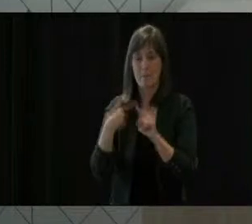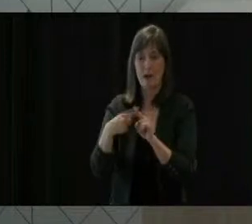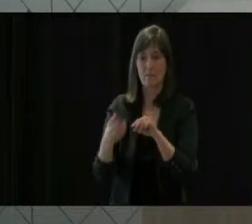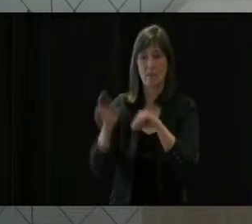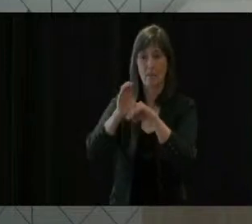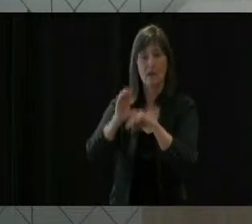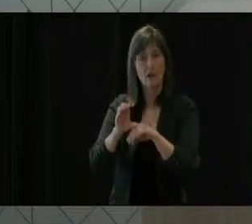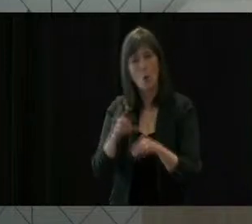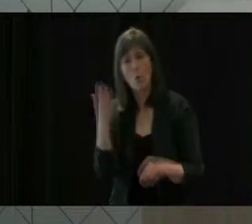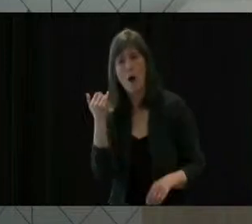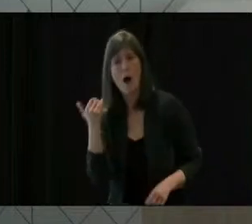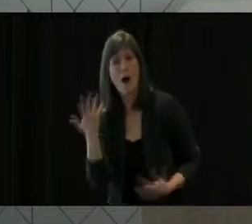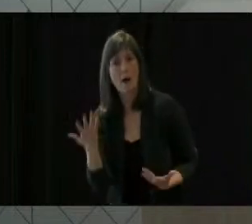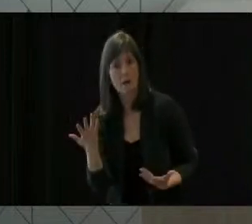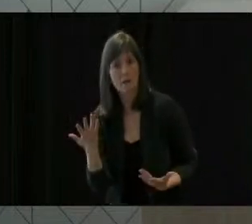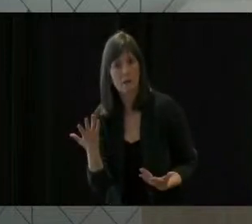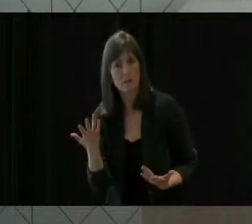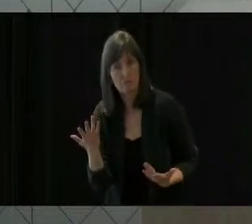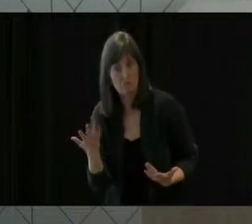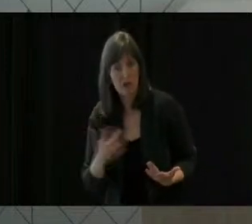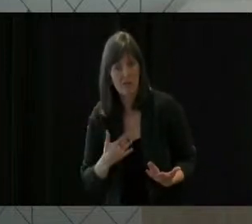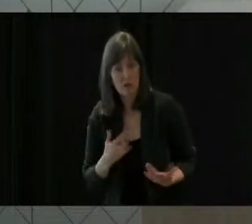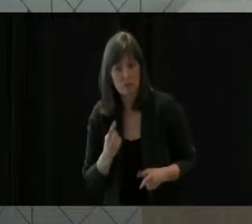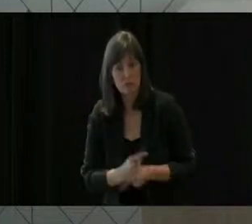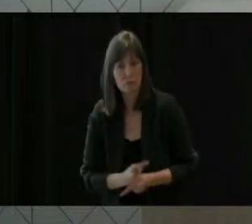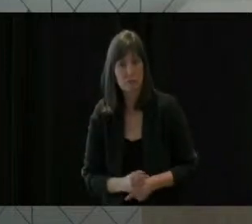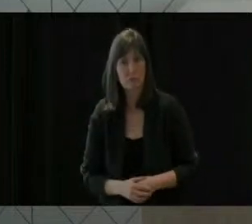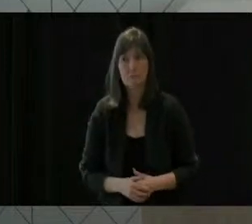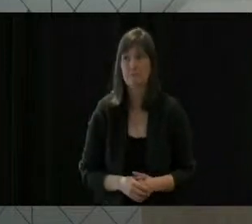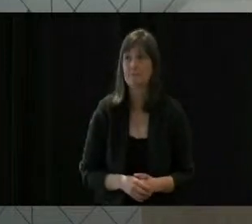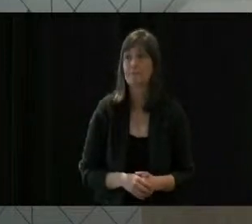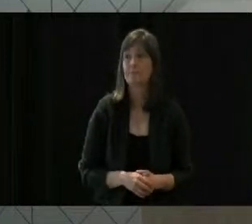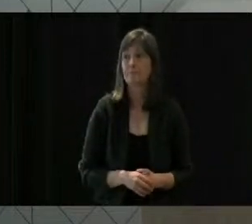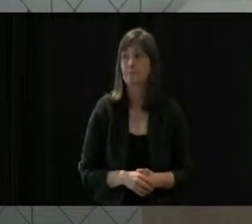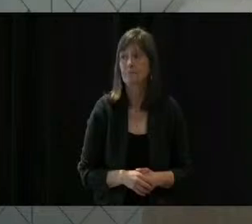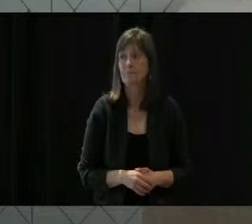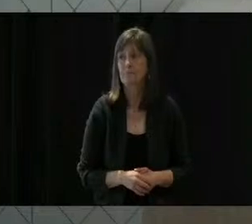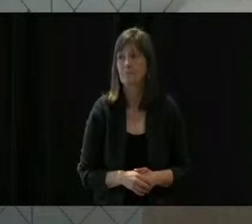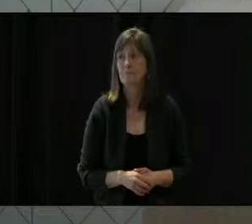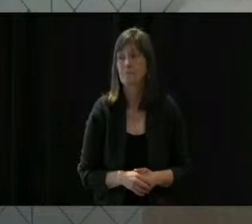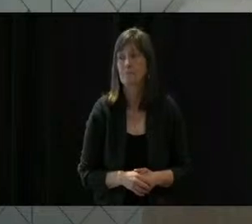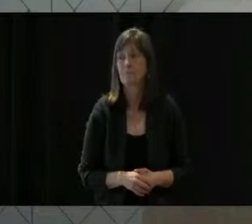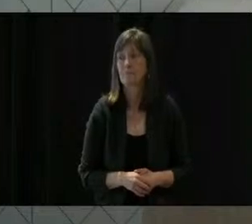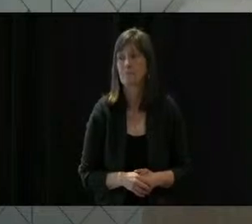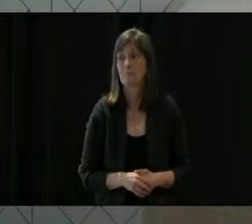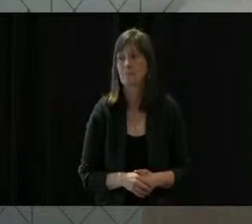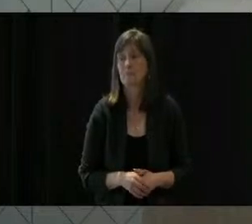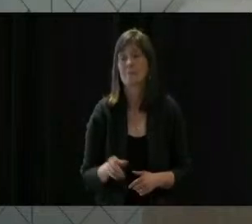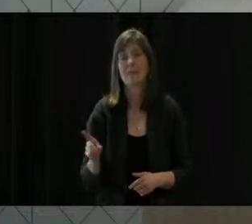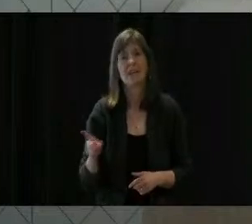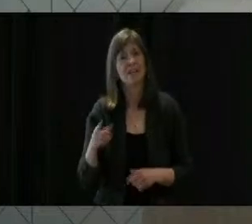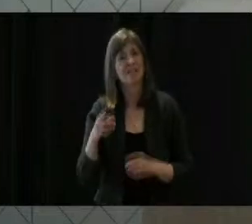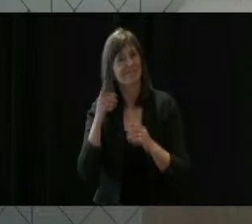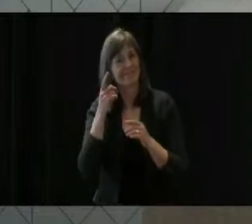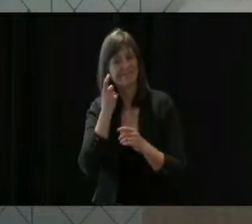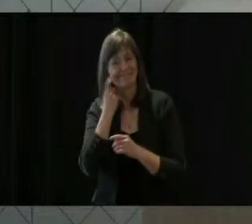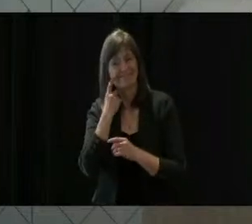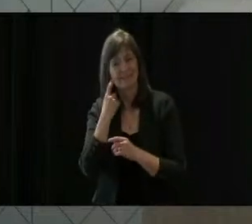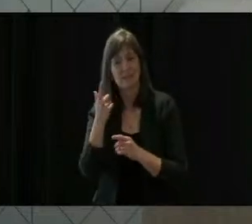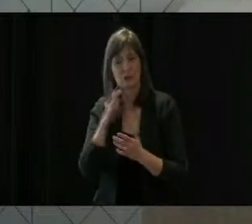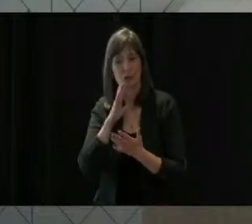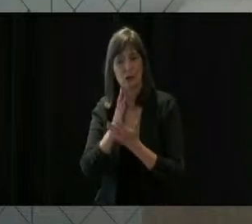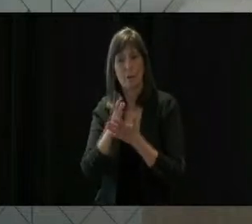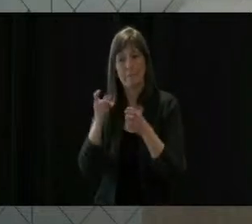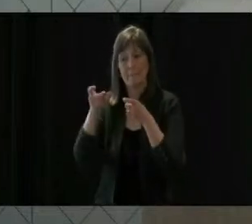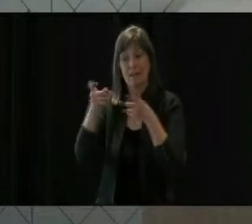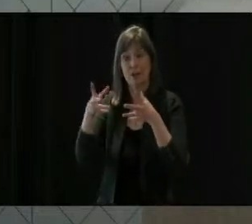And I also wanted to ask, you spoke of this kind of ambivalence toward or complacency with deficit